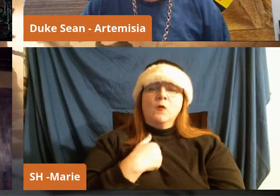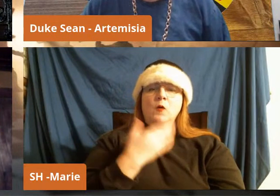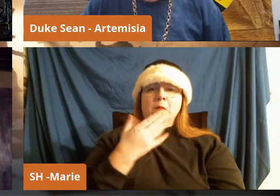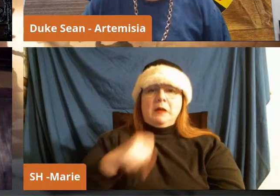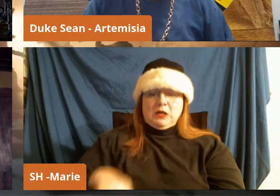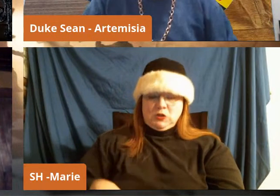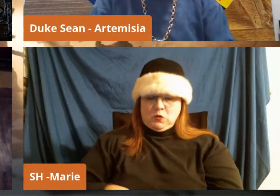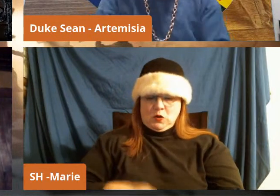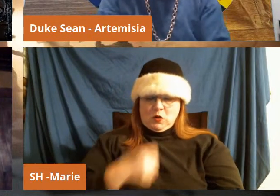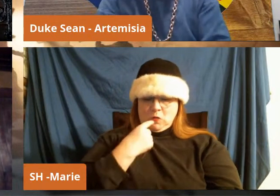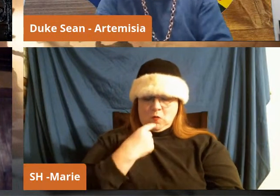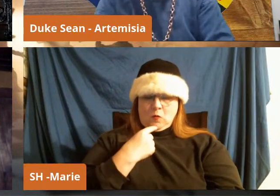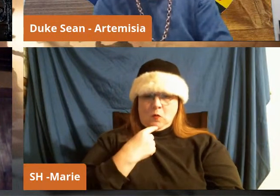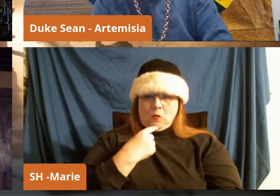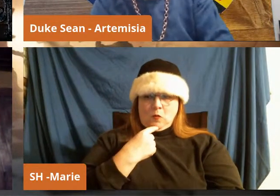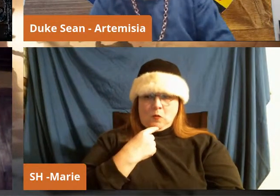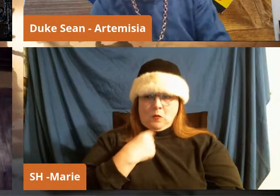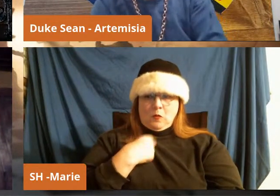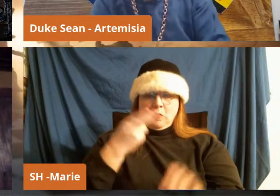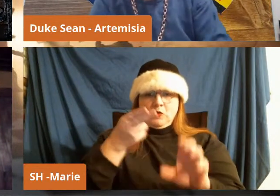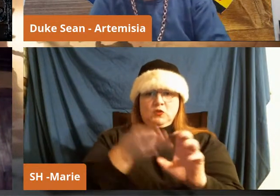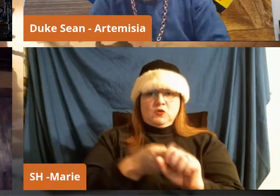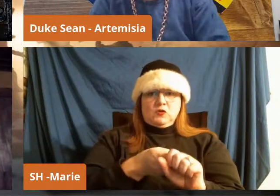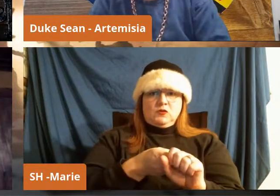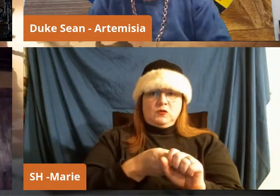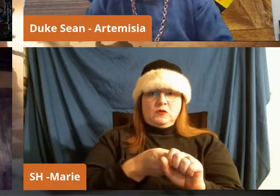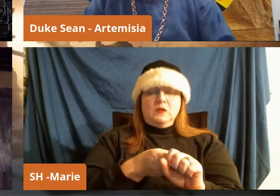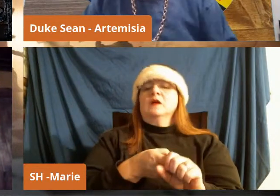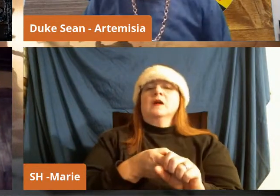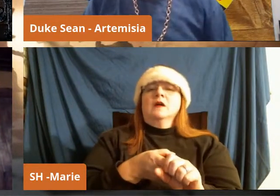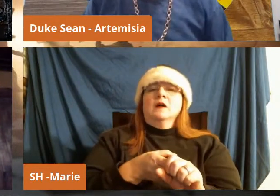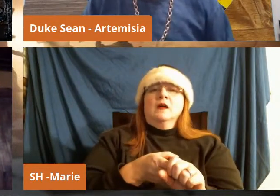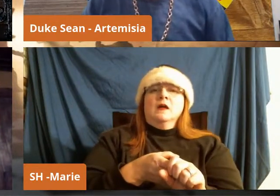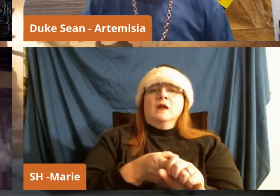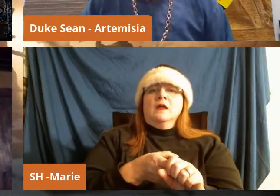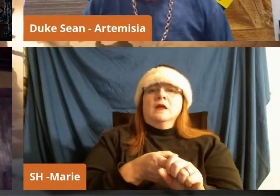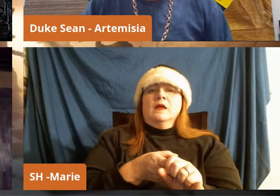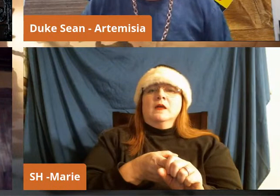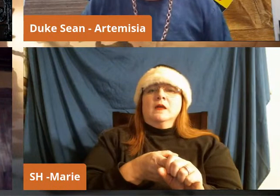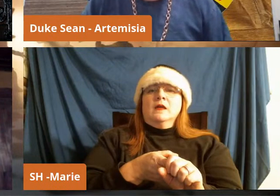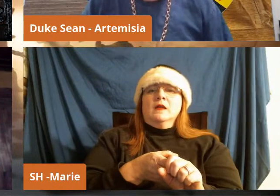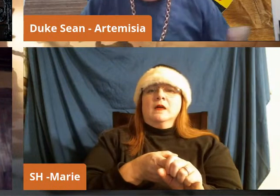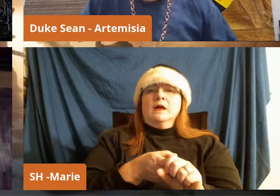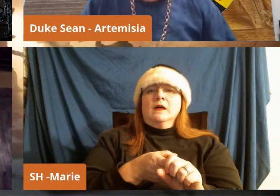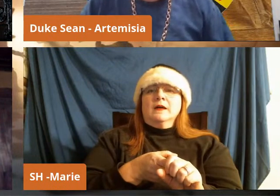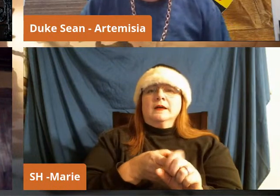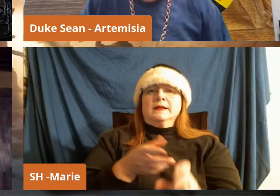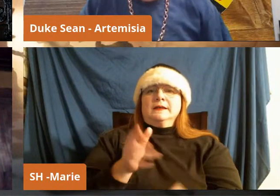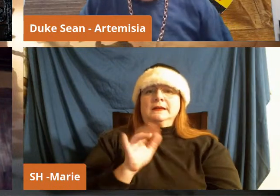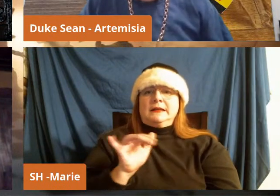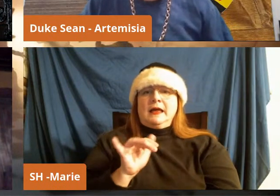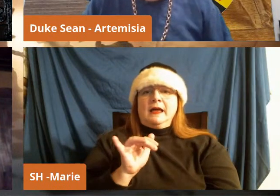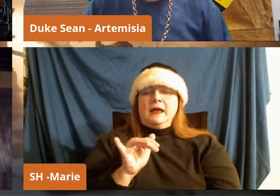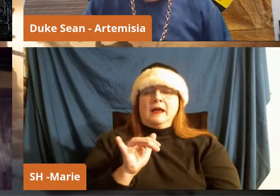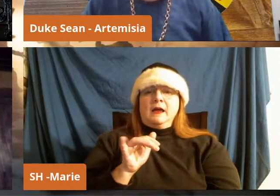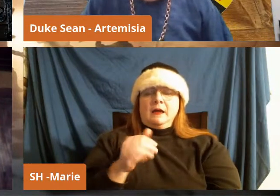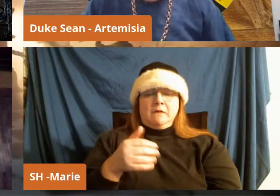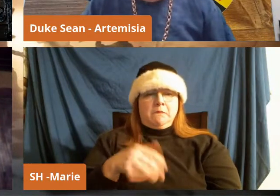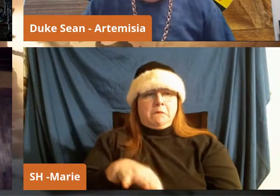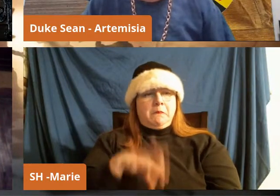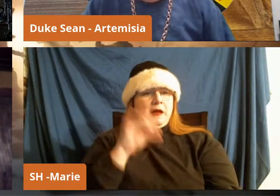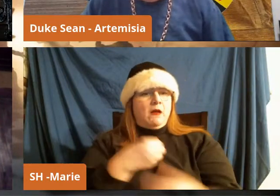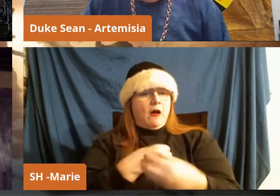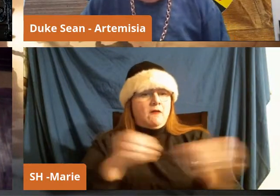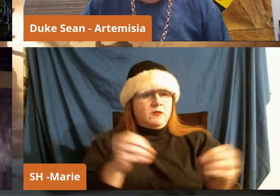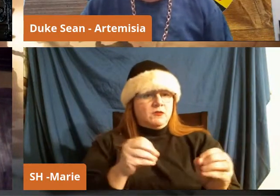squires who actually will be joining us for one of these episodes that, it's like, take up an office or do some